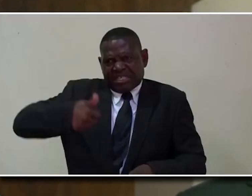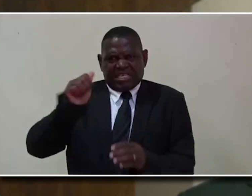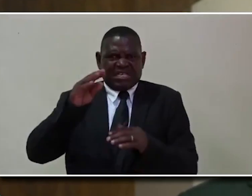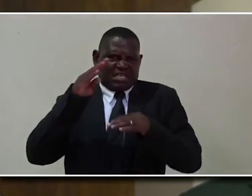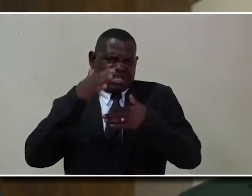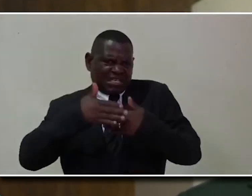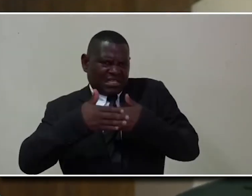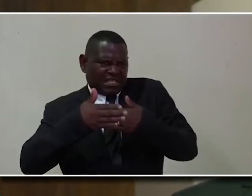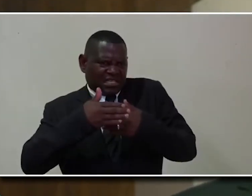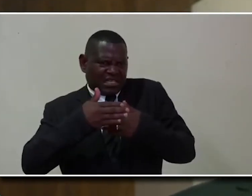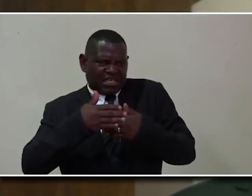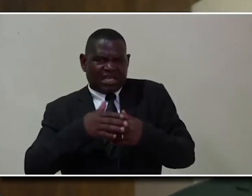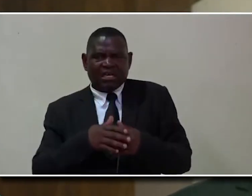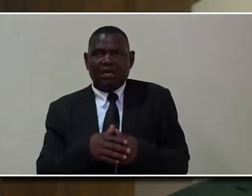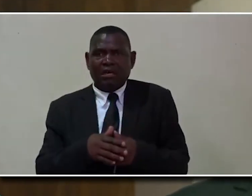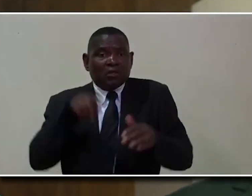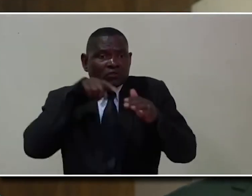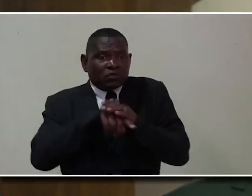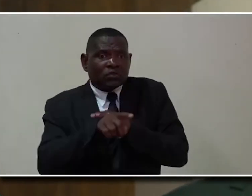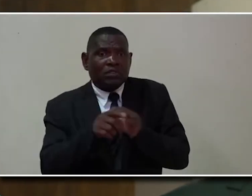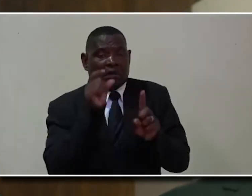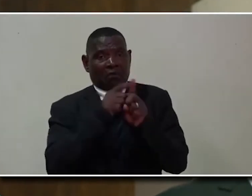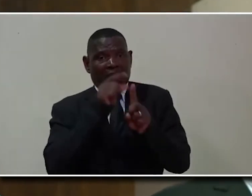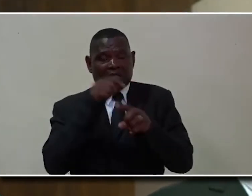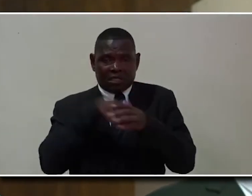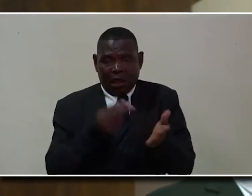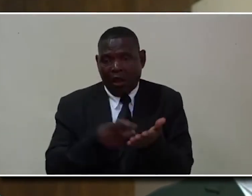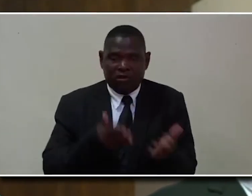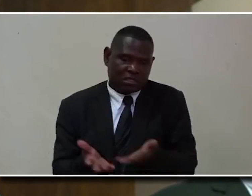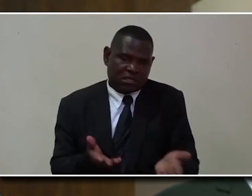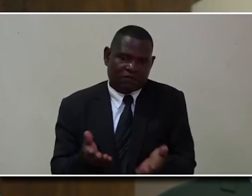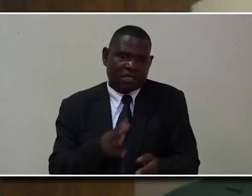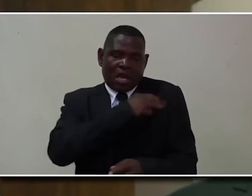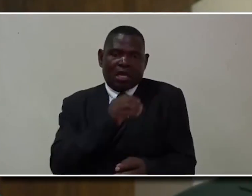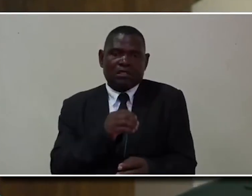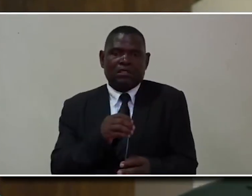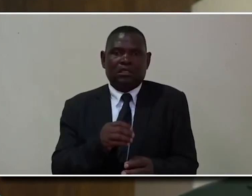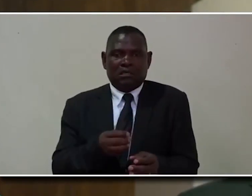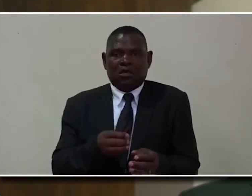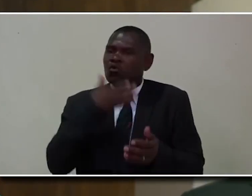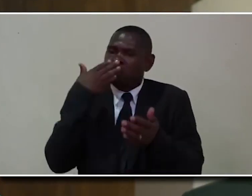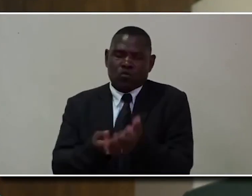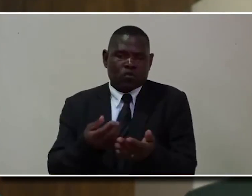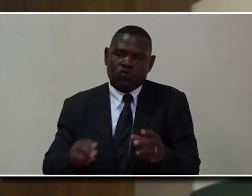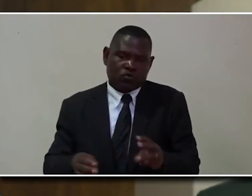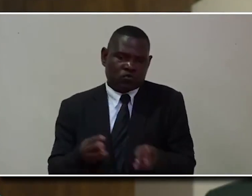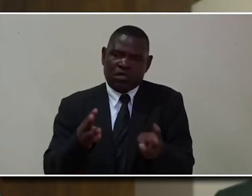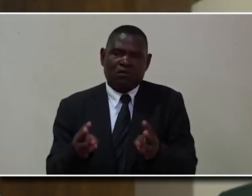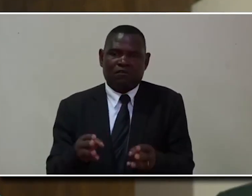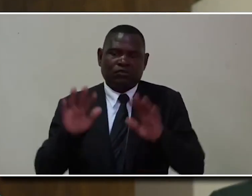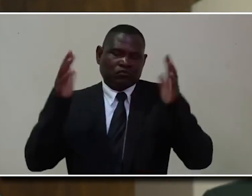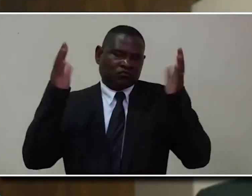kwache motani. Through the word in the divine services and also through the worthy celebration of Holy Communion. Kupyorera muliwu